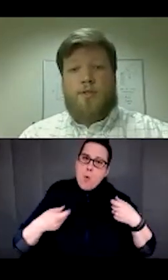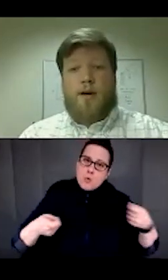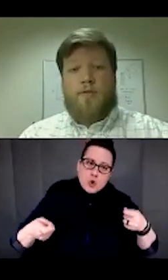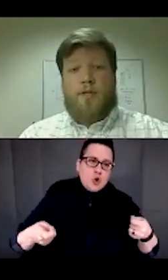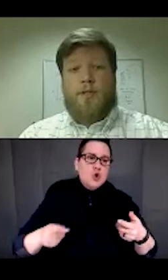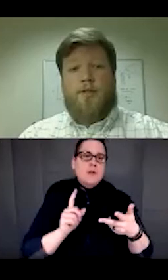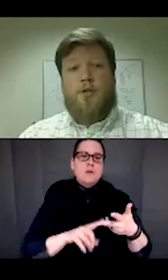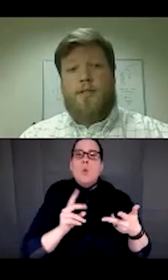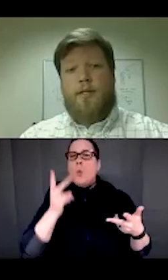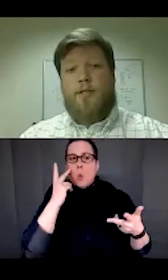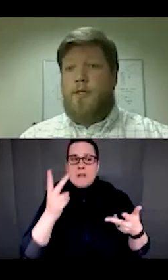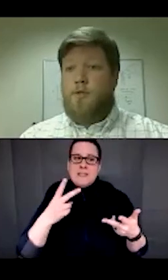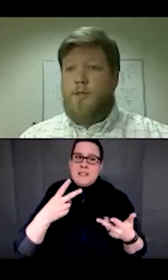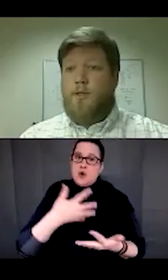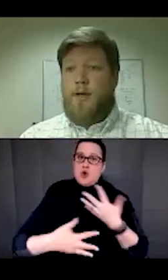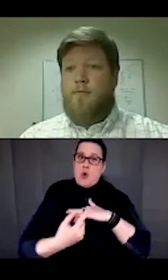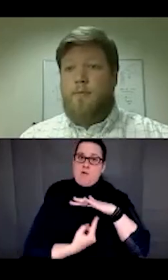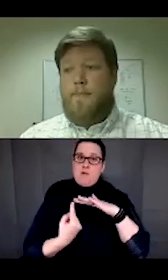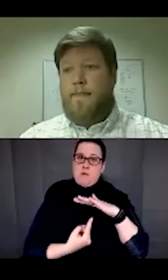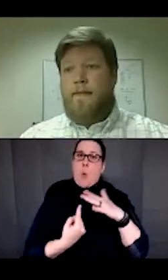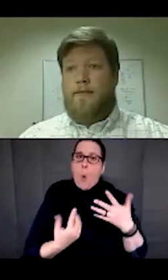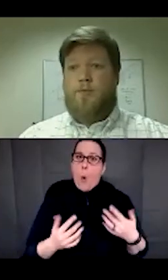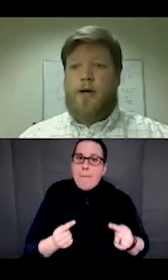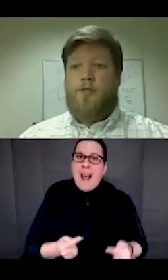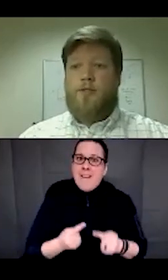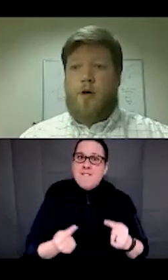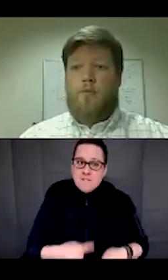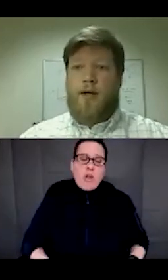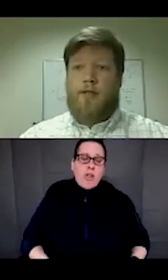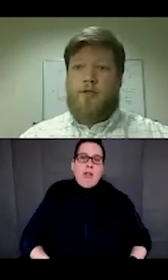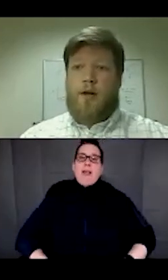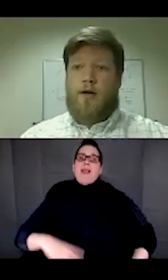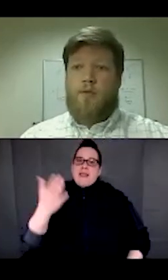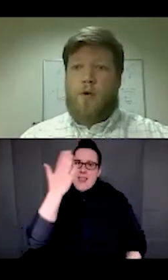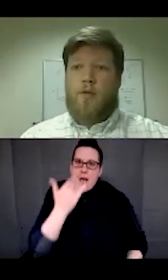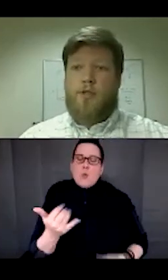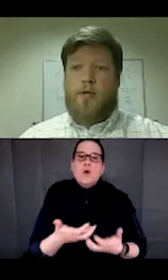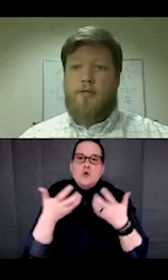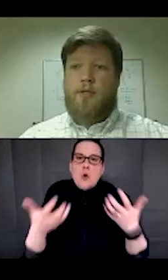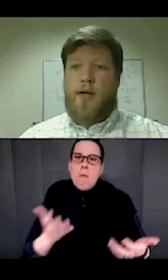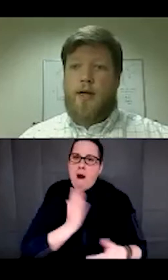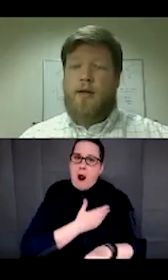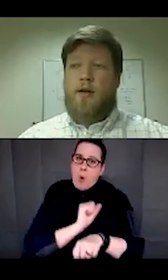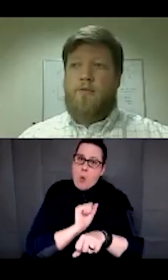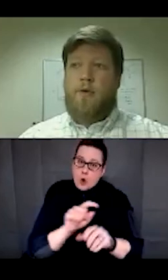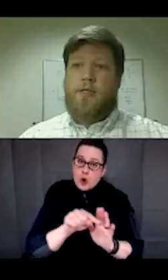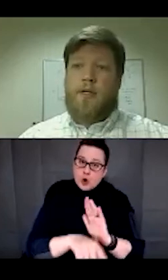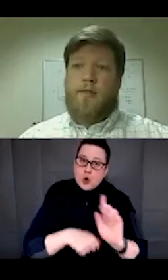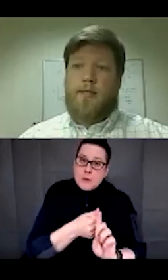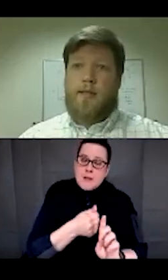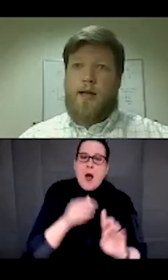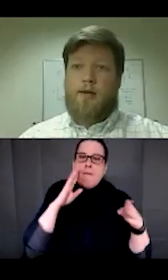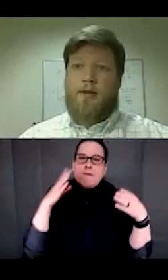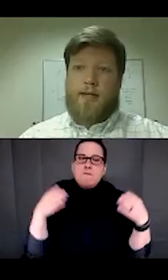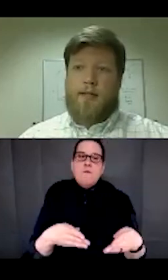also see observations like social isolation being intrinsically painful. That's why so much of the work that we do on suicide focuses on